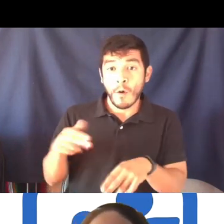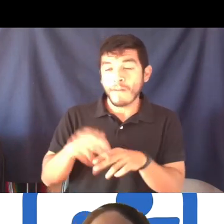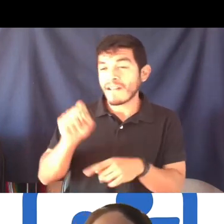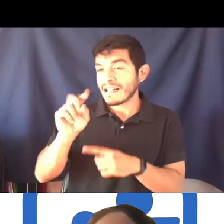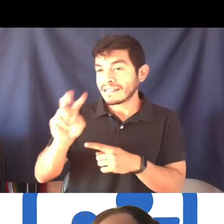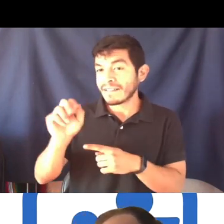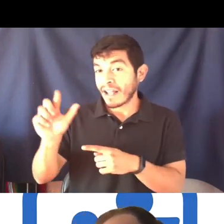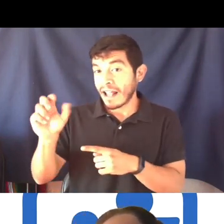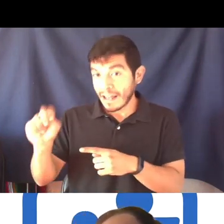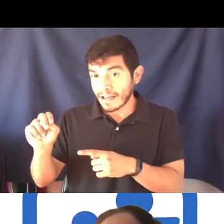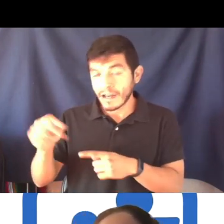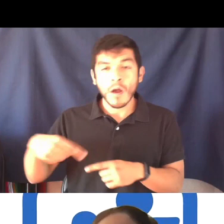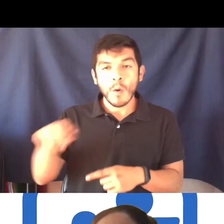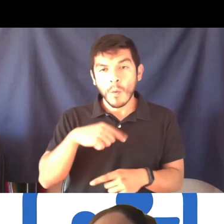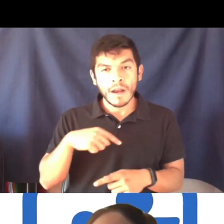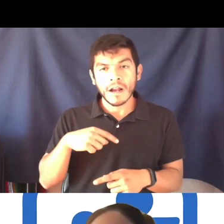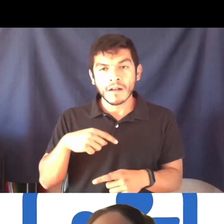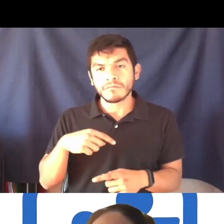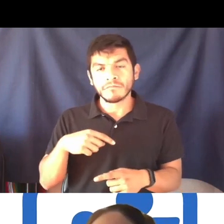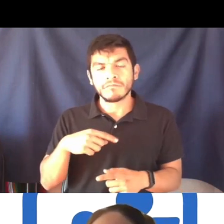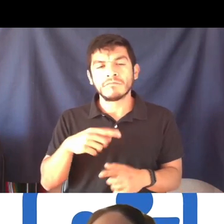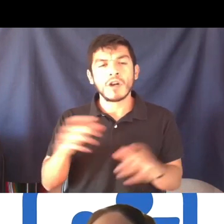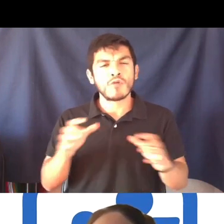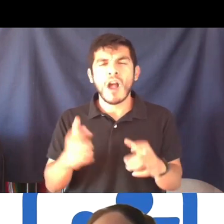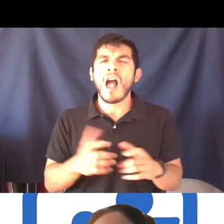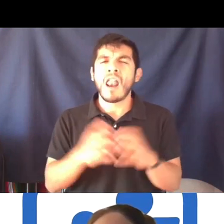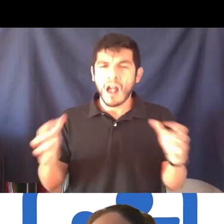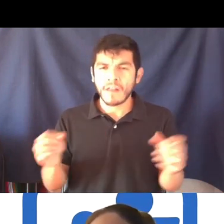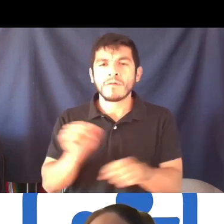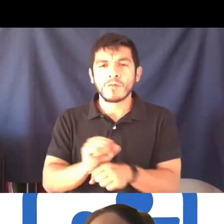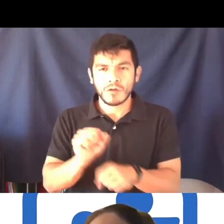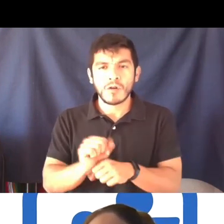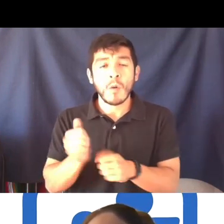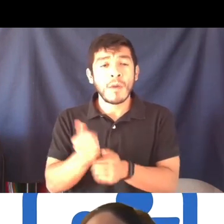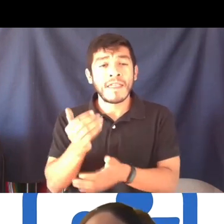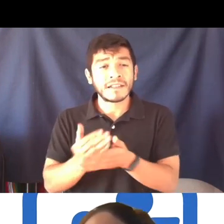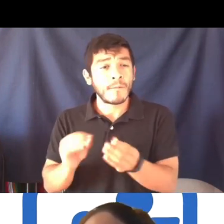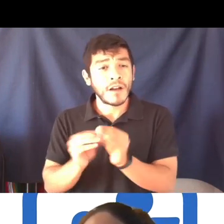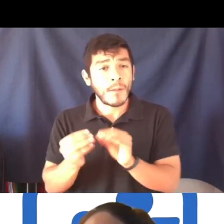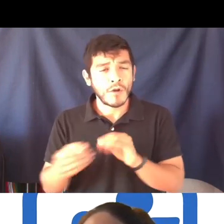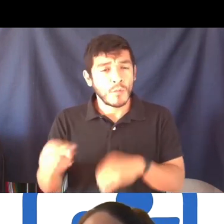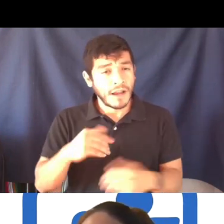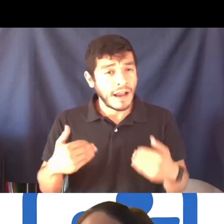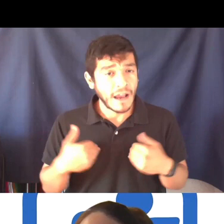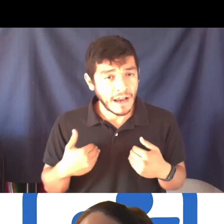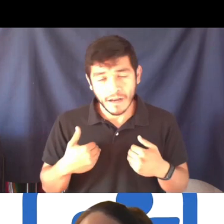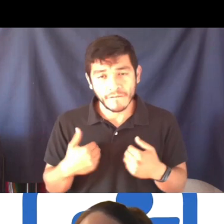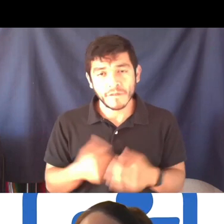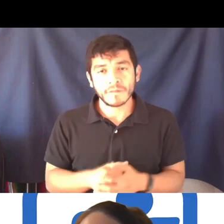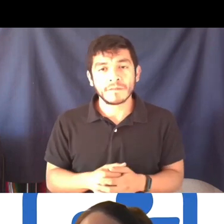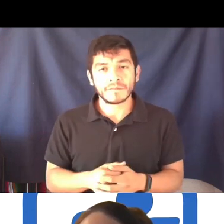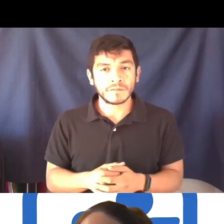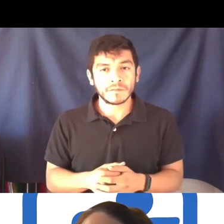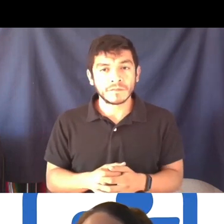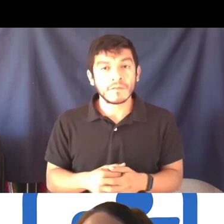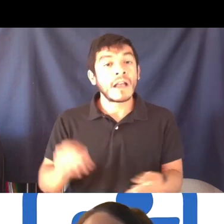we managed to do a great deal of work with some of the numbers that we had, particularly the numbers